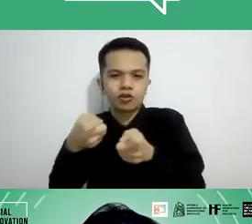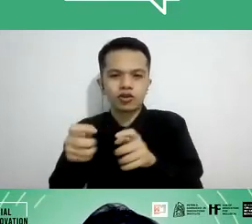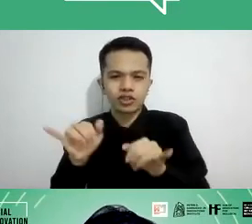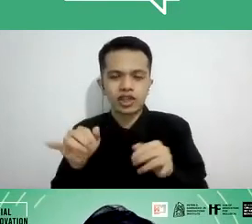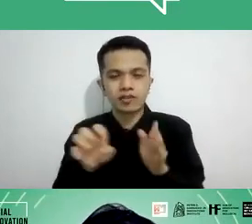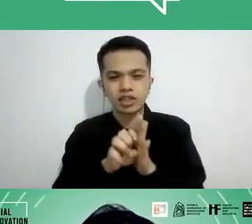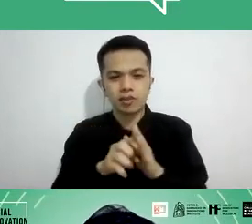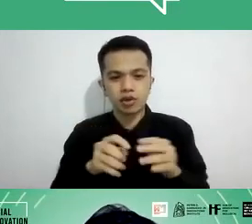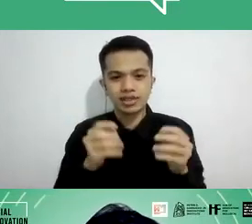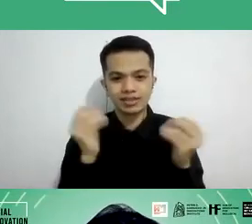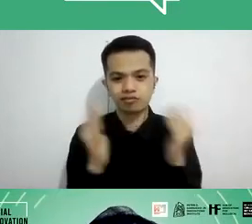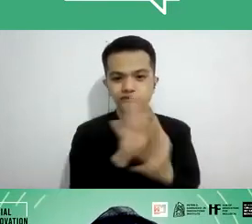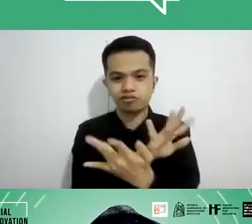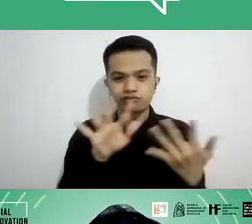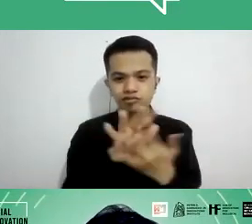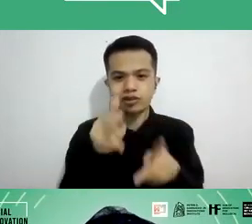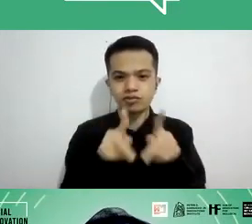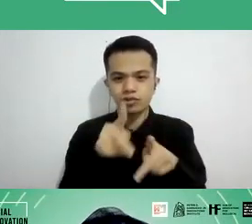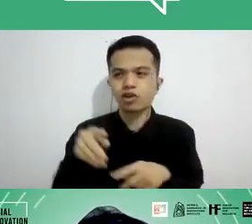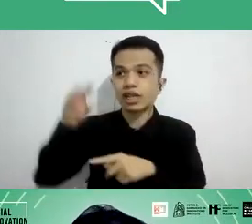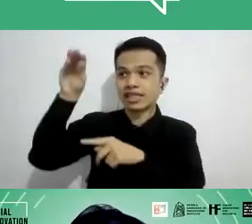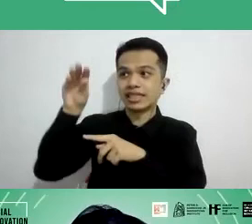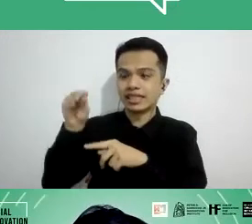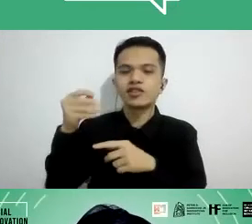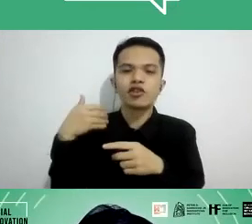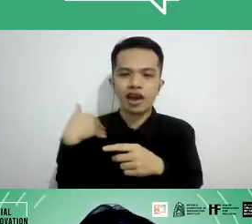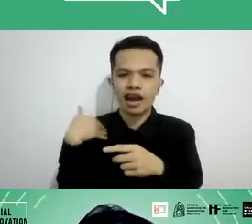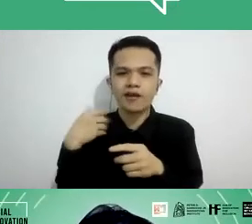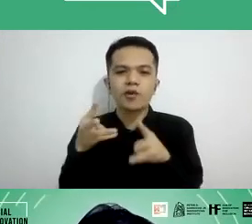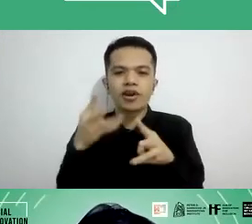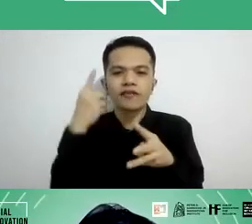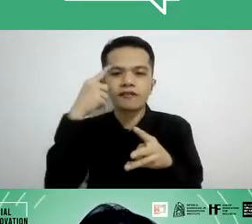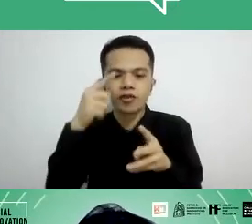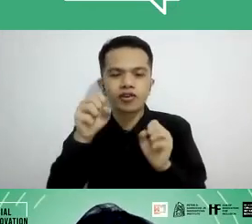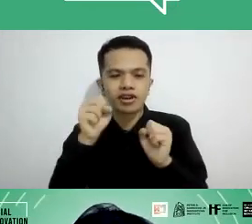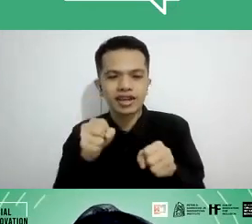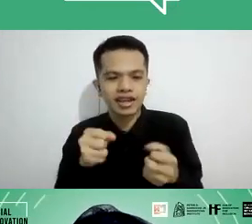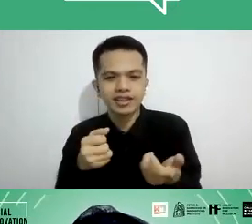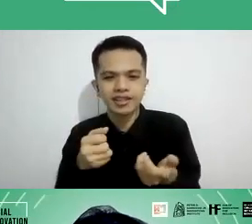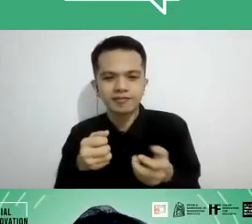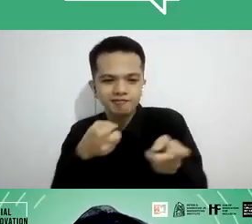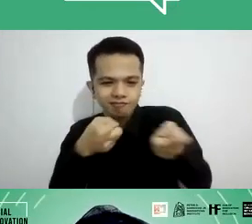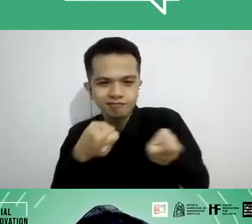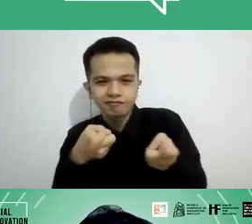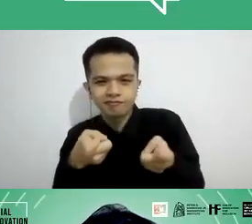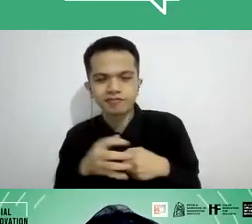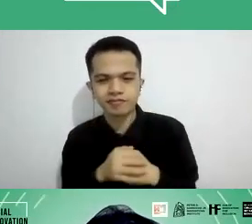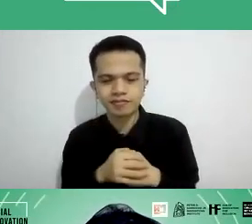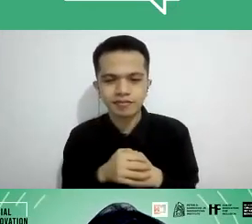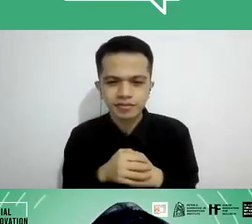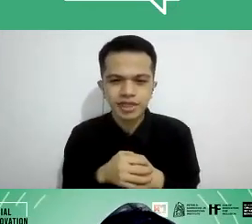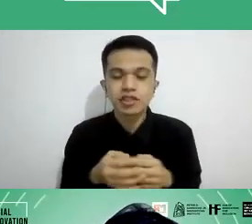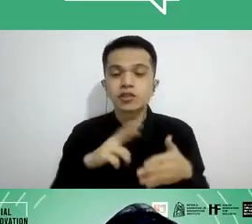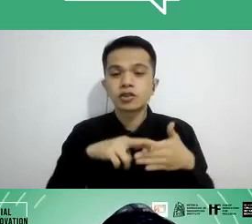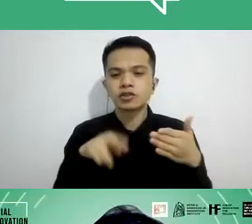certain period, the streets will automatically have ways to accommodate that flow. And the results is,